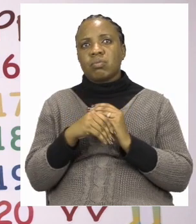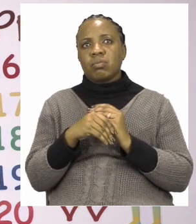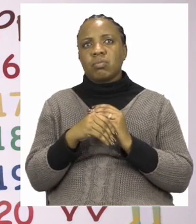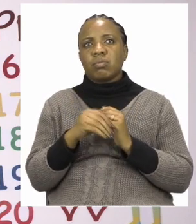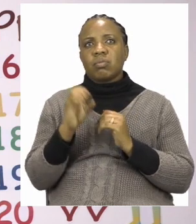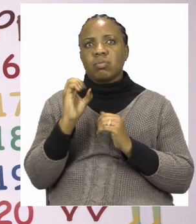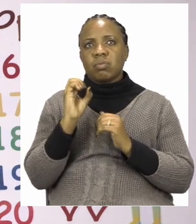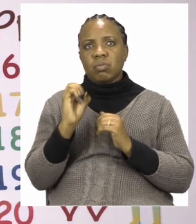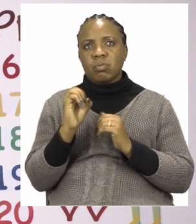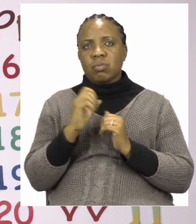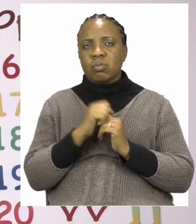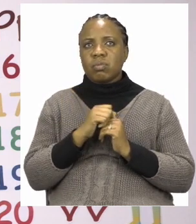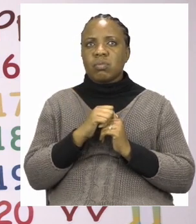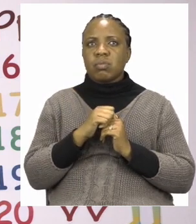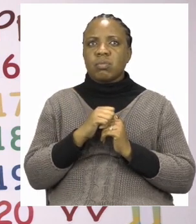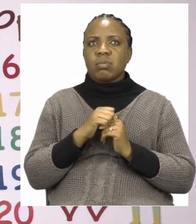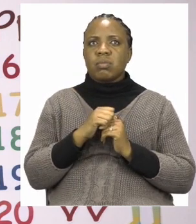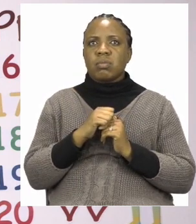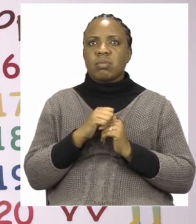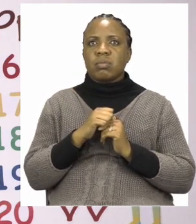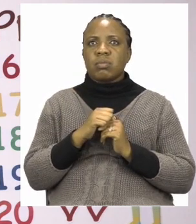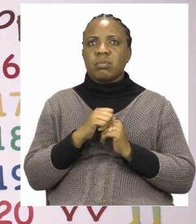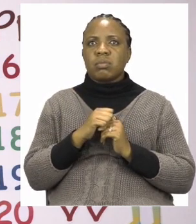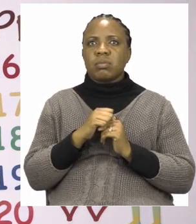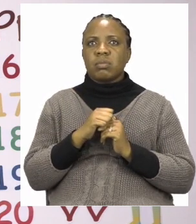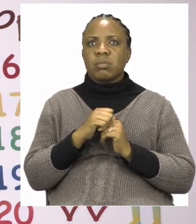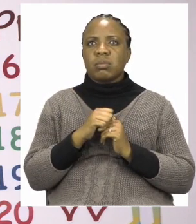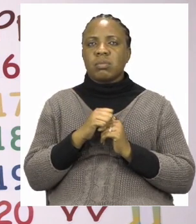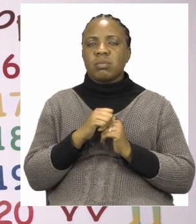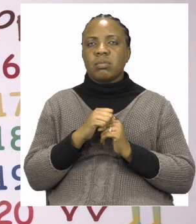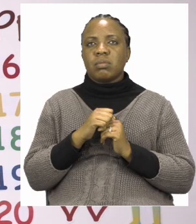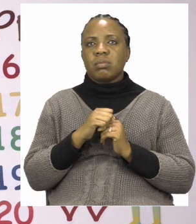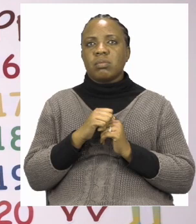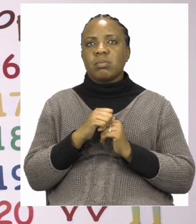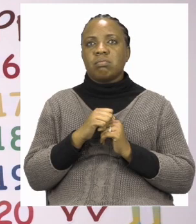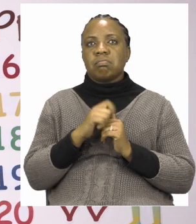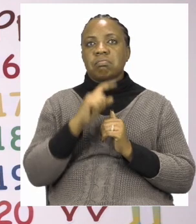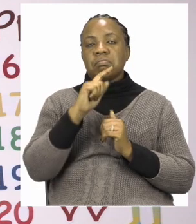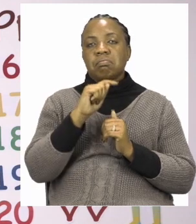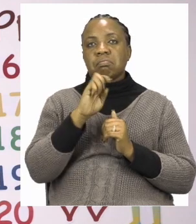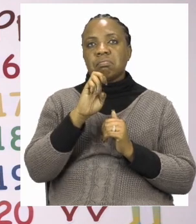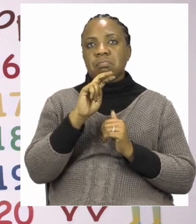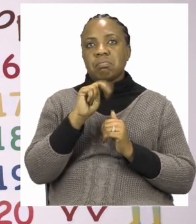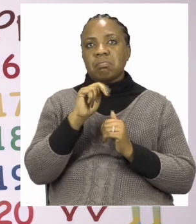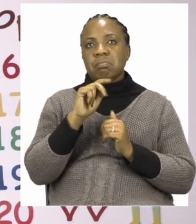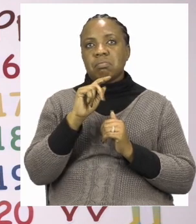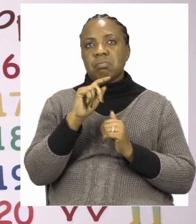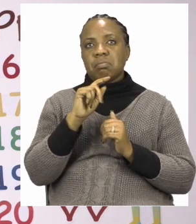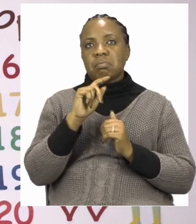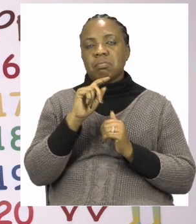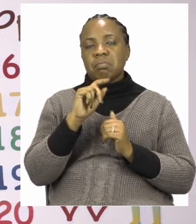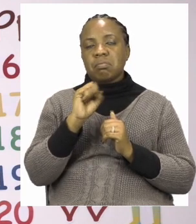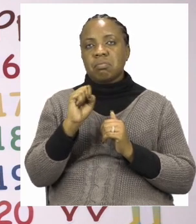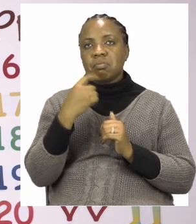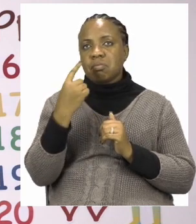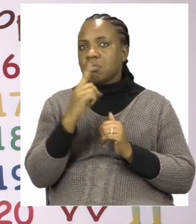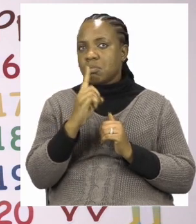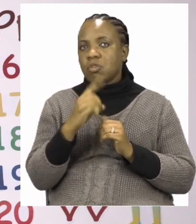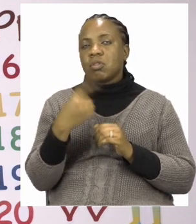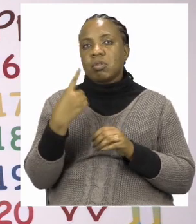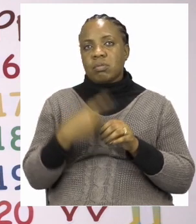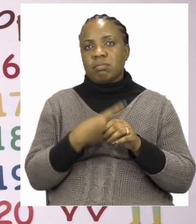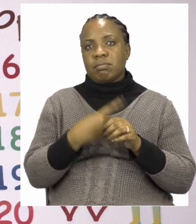because Mr. 10 likes at least one friend, we add a 0. So we have